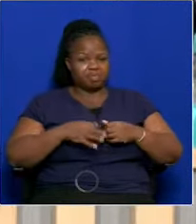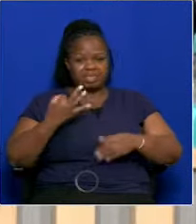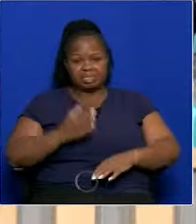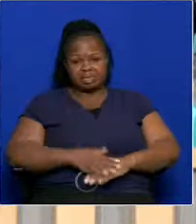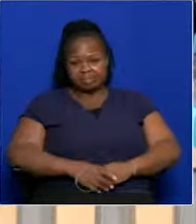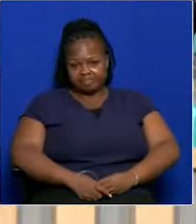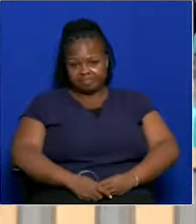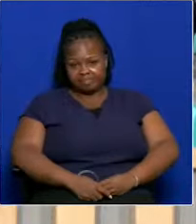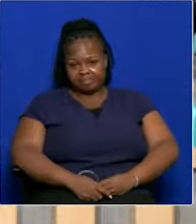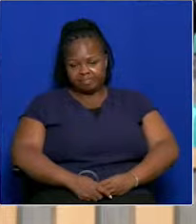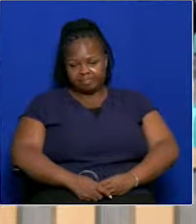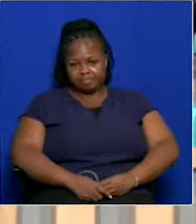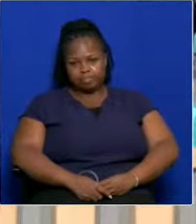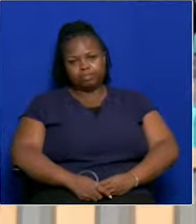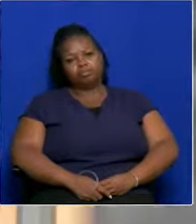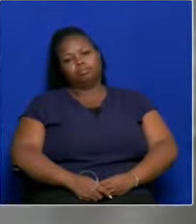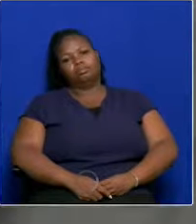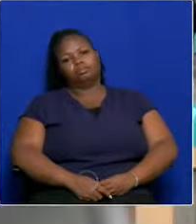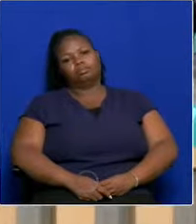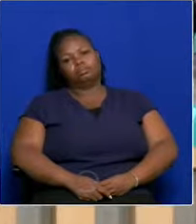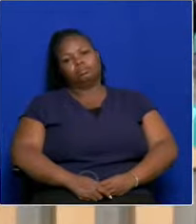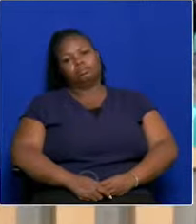General,